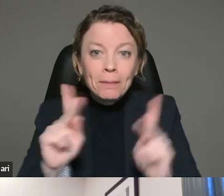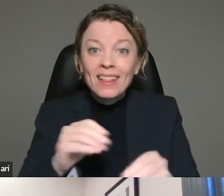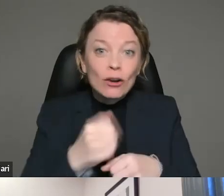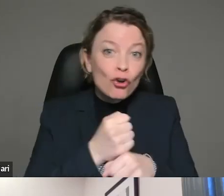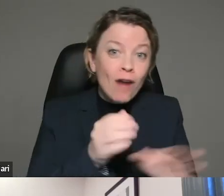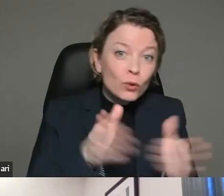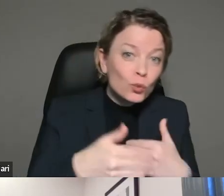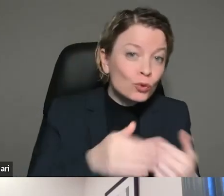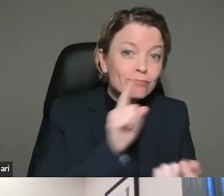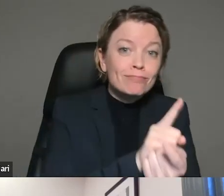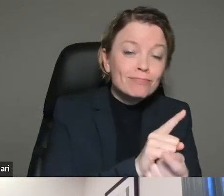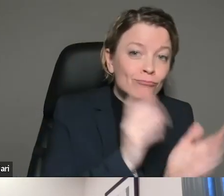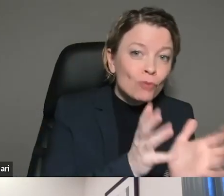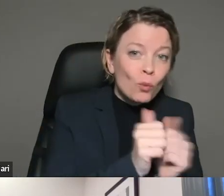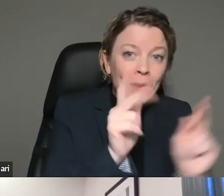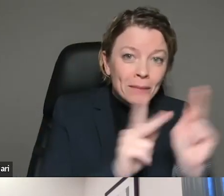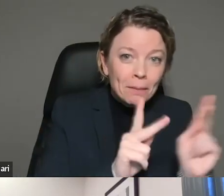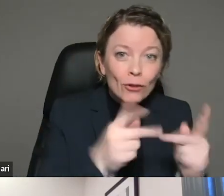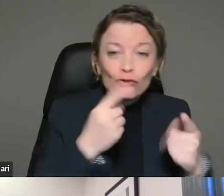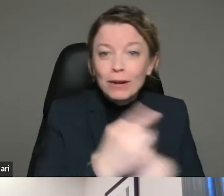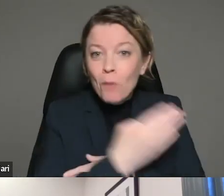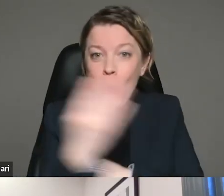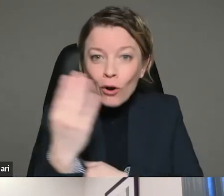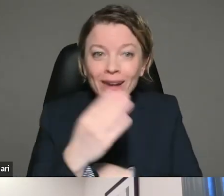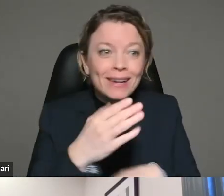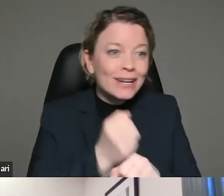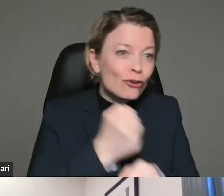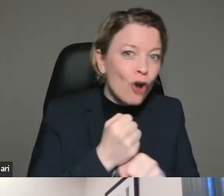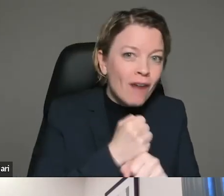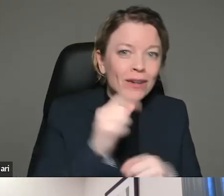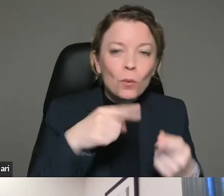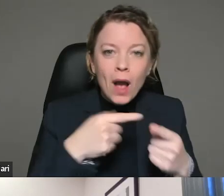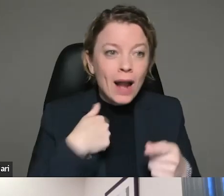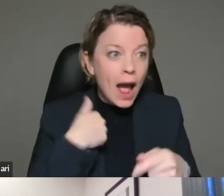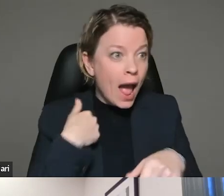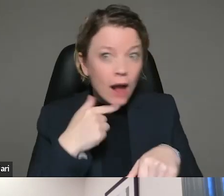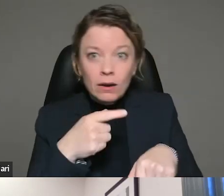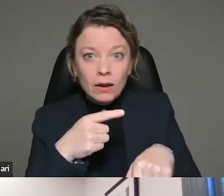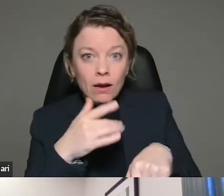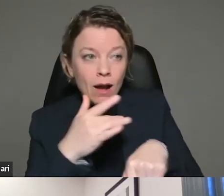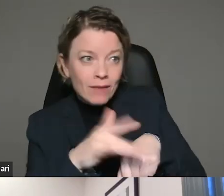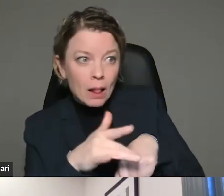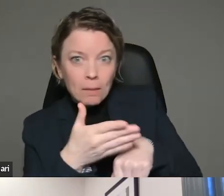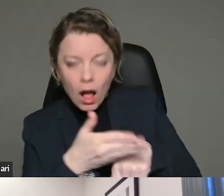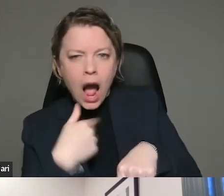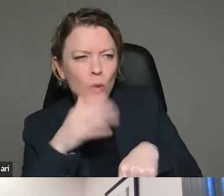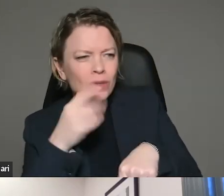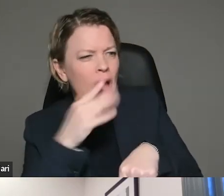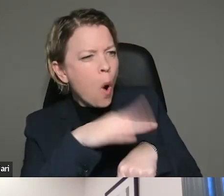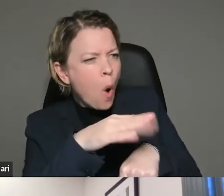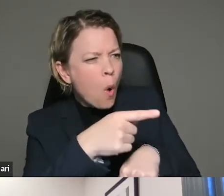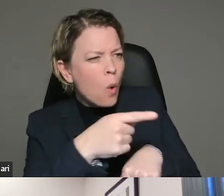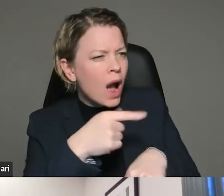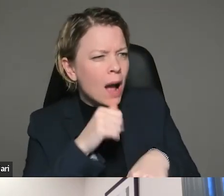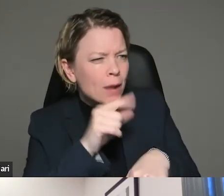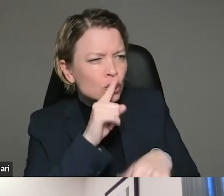room while we were getting coffee, or in the morning when there was a small opening, I would say, hey, you know, I didn't quite understand what you meant by